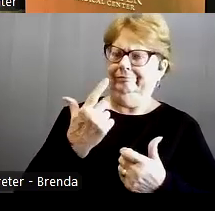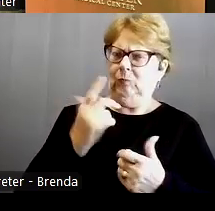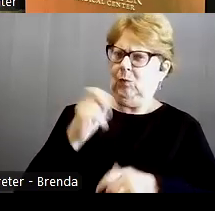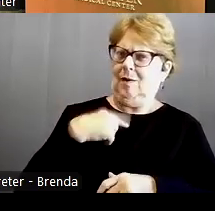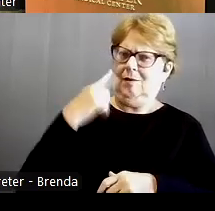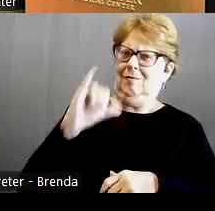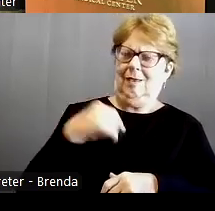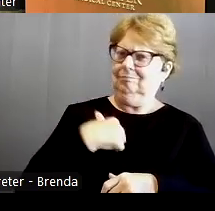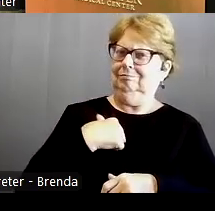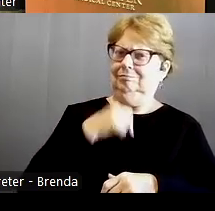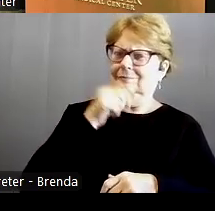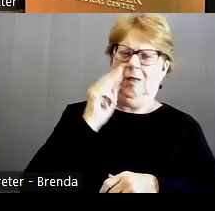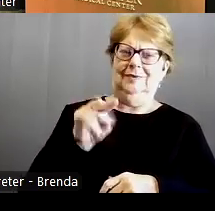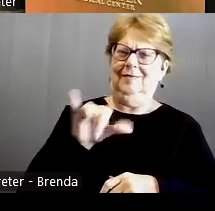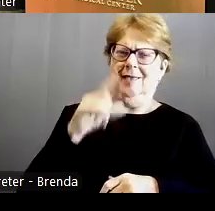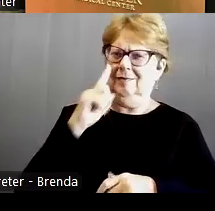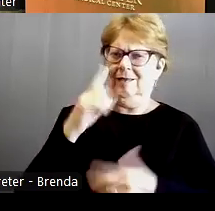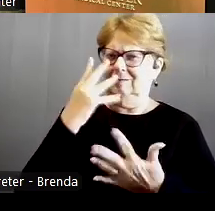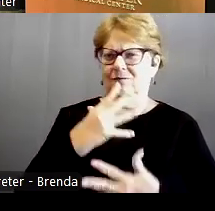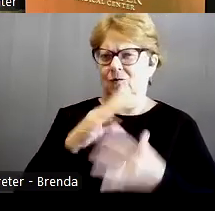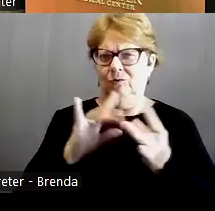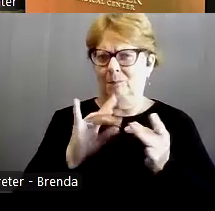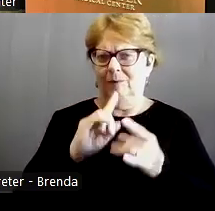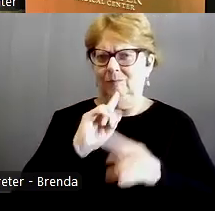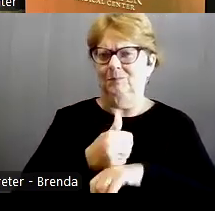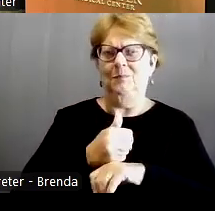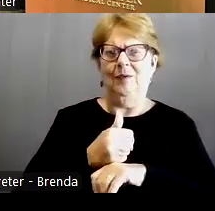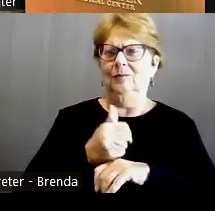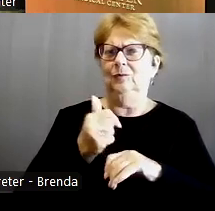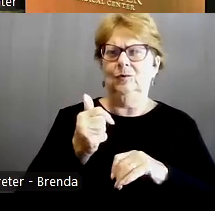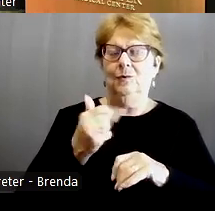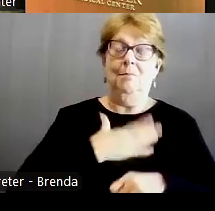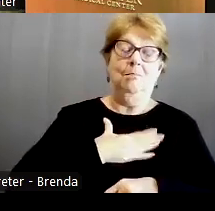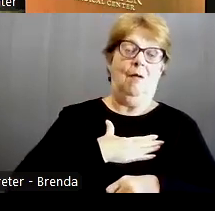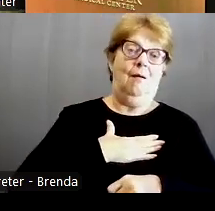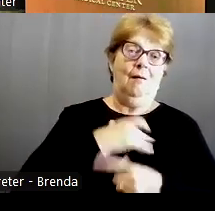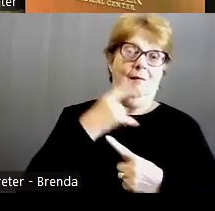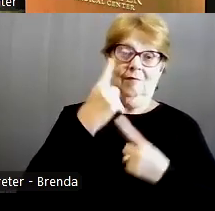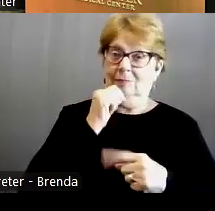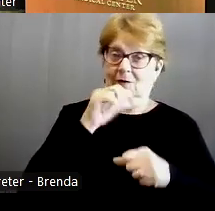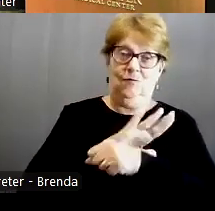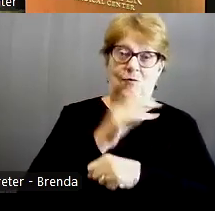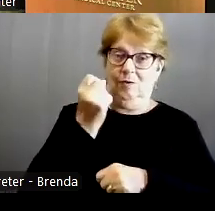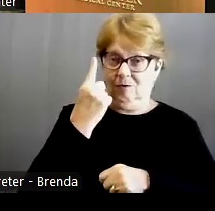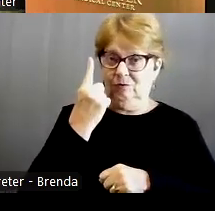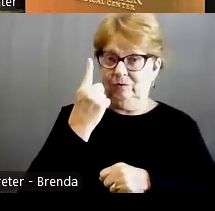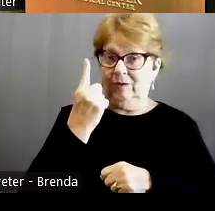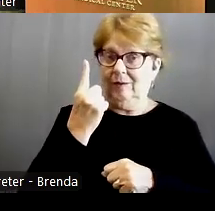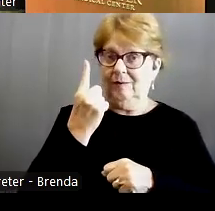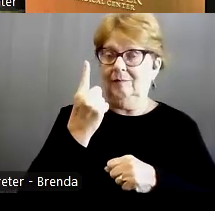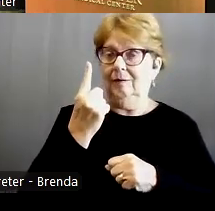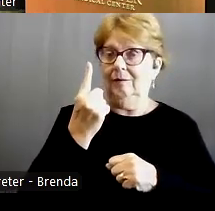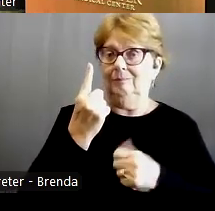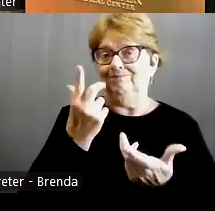I think this sends an unfortunate message and is based on, to my way of thinking, not fully understanding or not